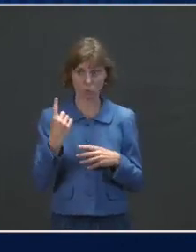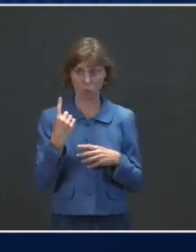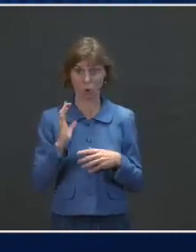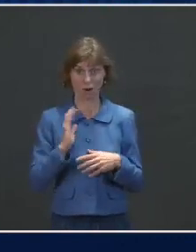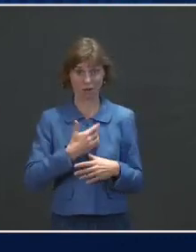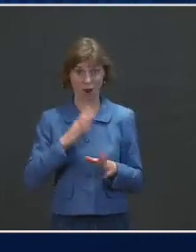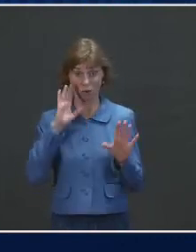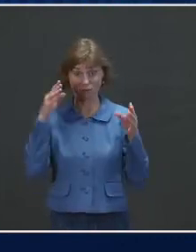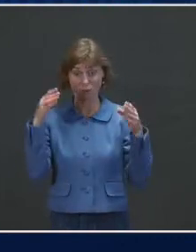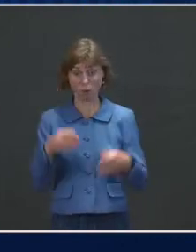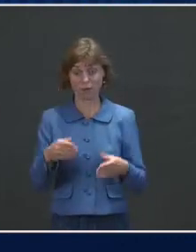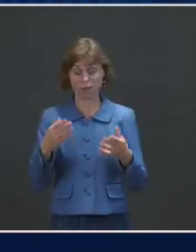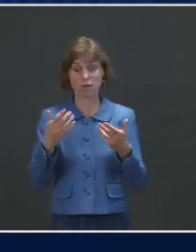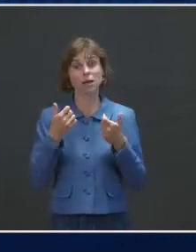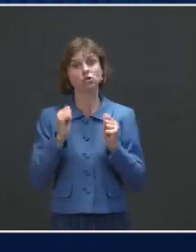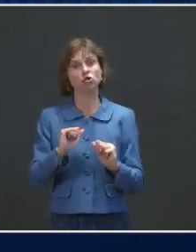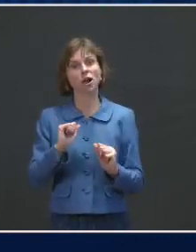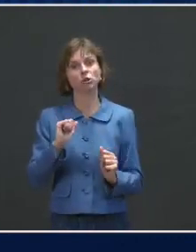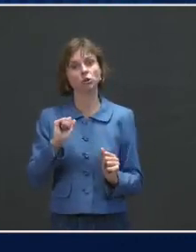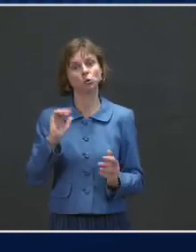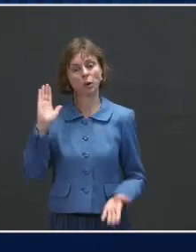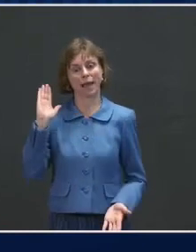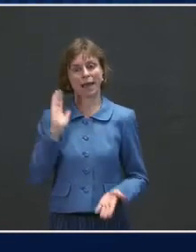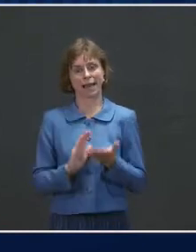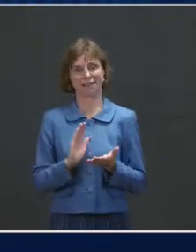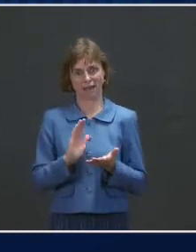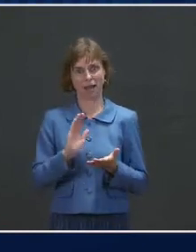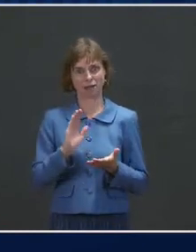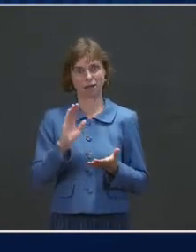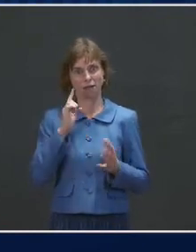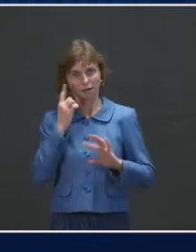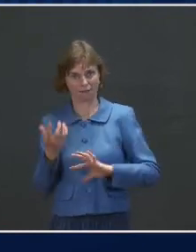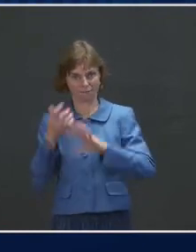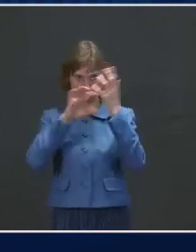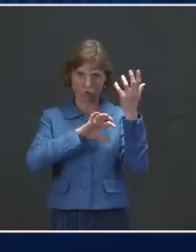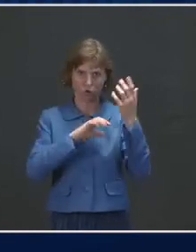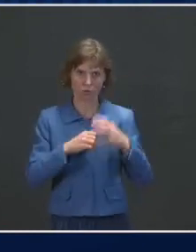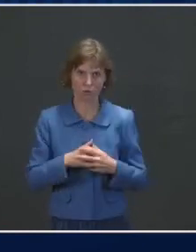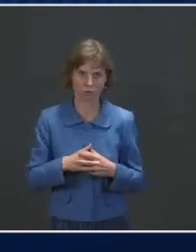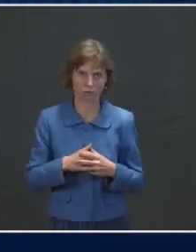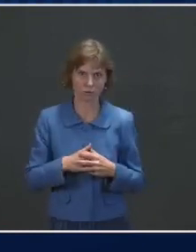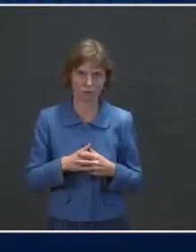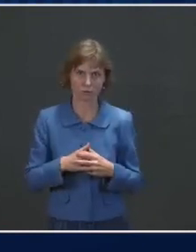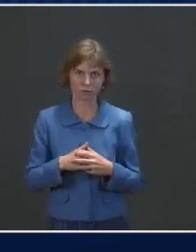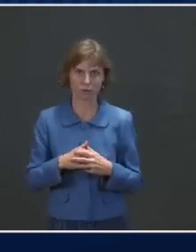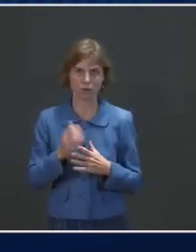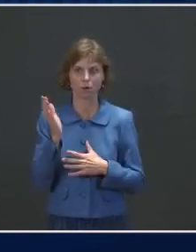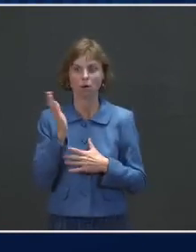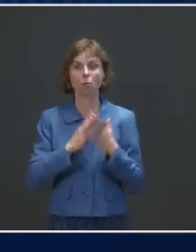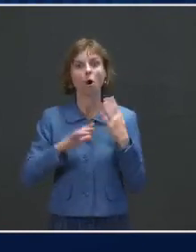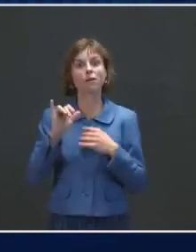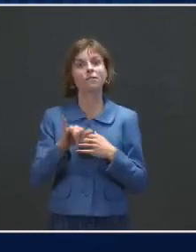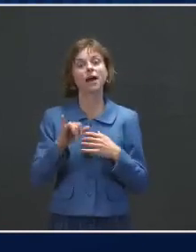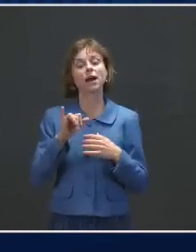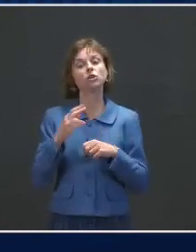to alleviate that confusion. And part of that has been through working with